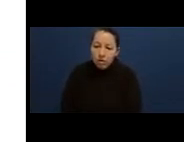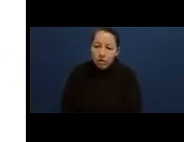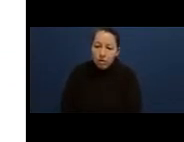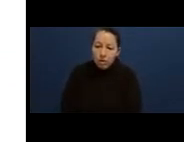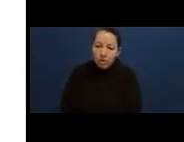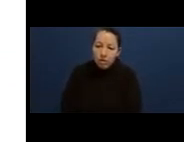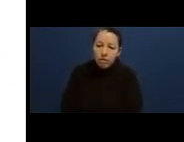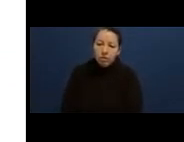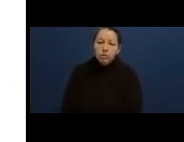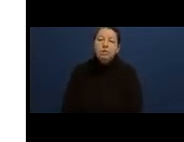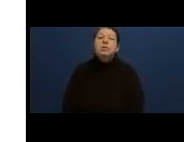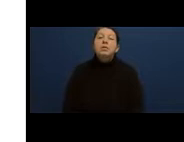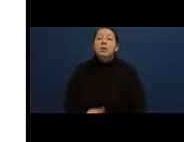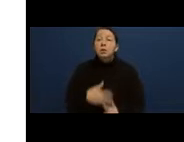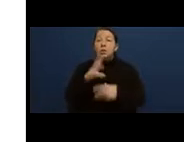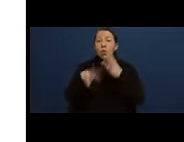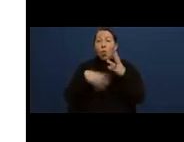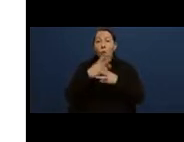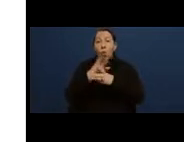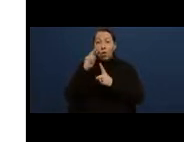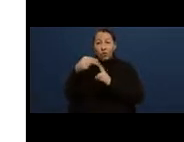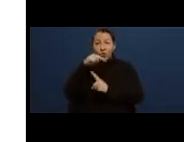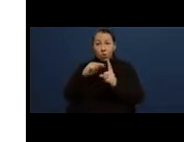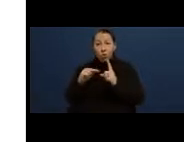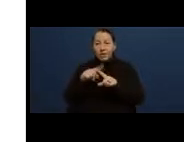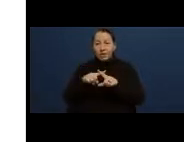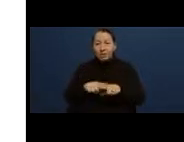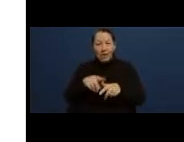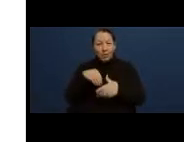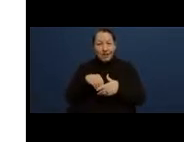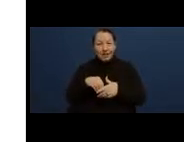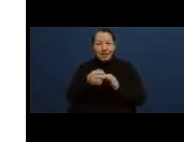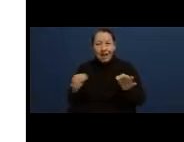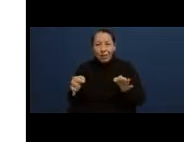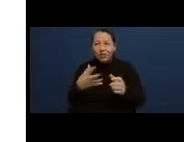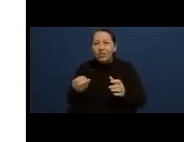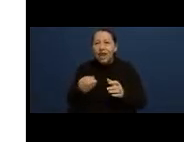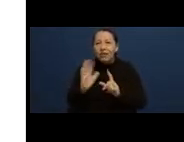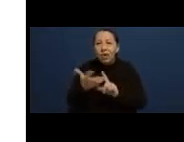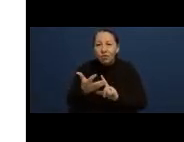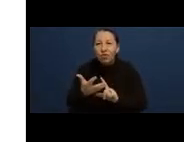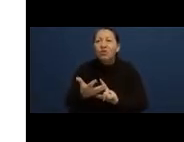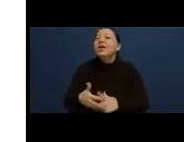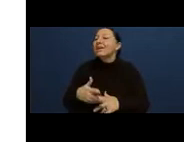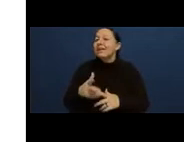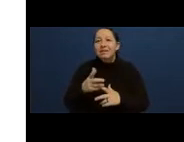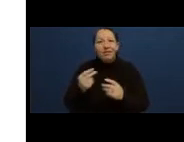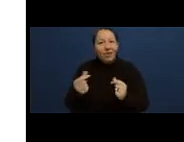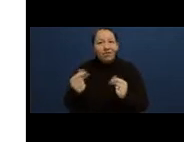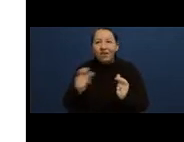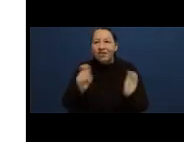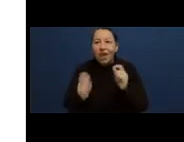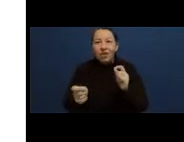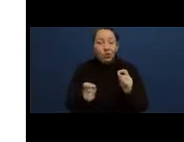Our worldview is based in our language and culture and is rapidly changing with the language loss